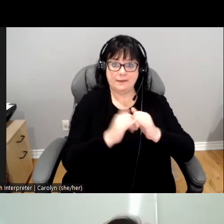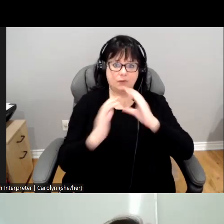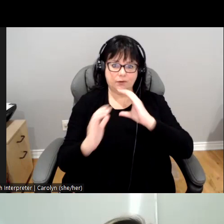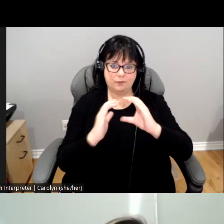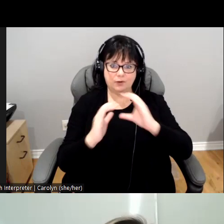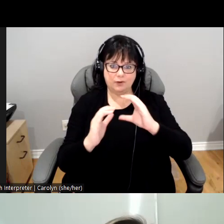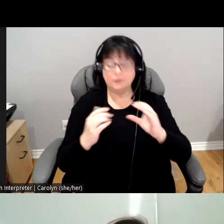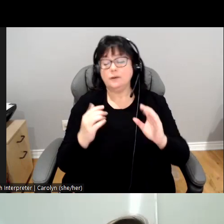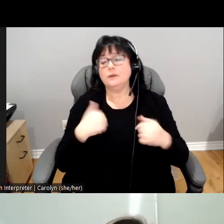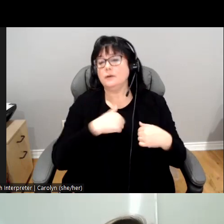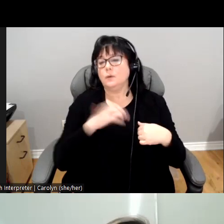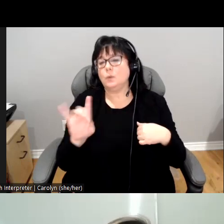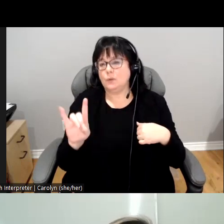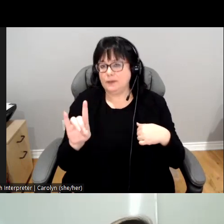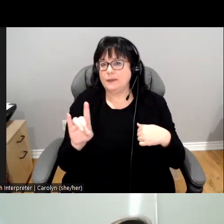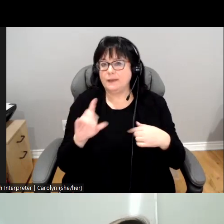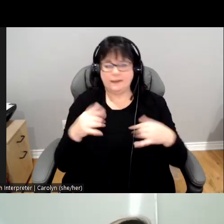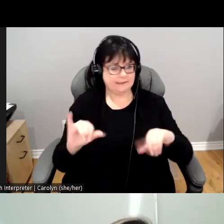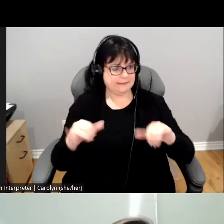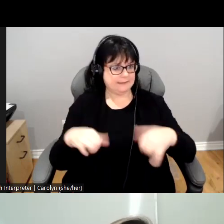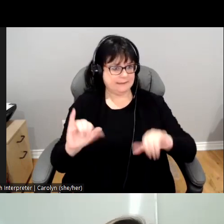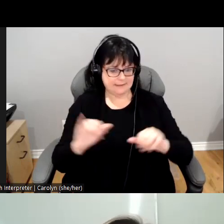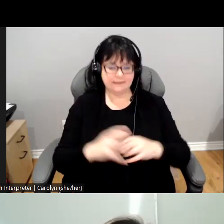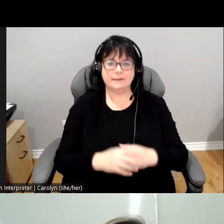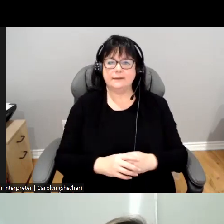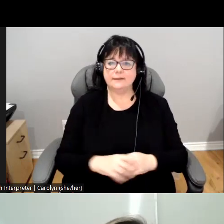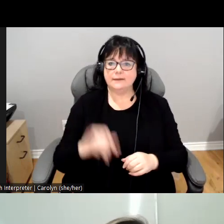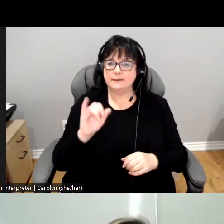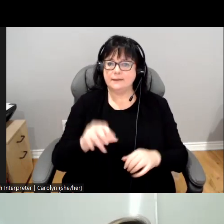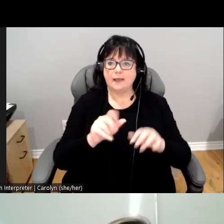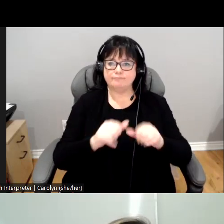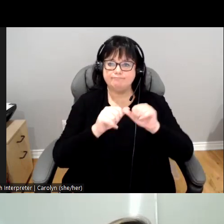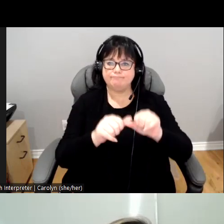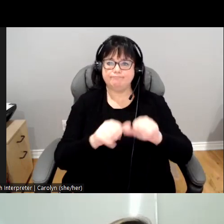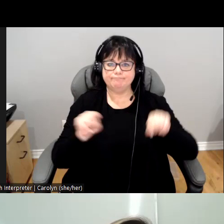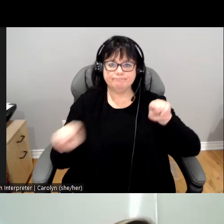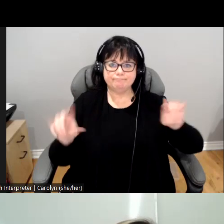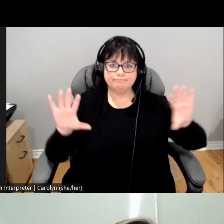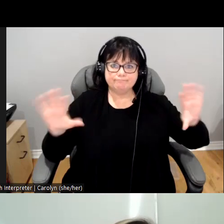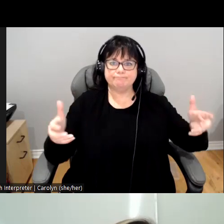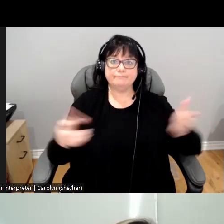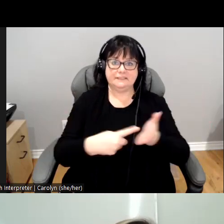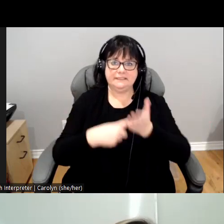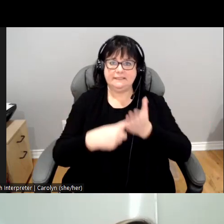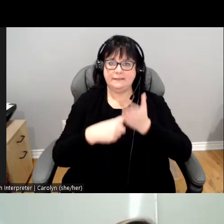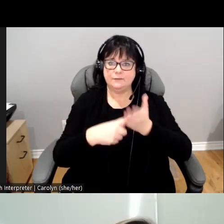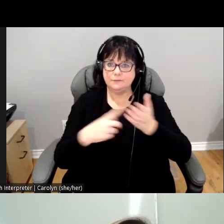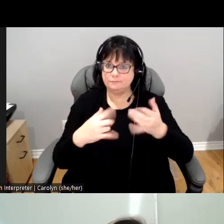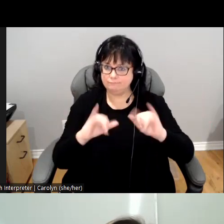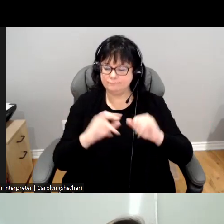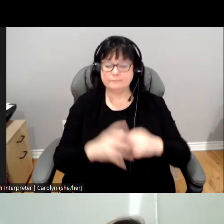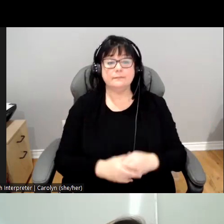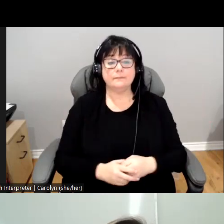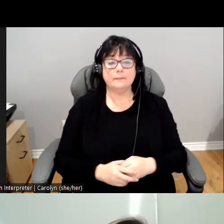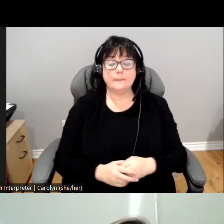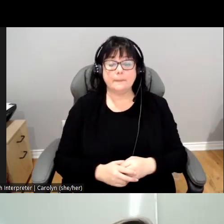and I continue to do that to this day. So it's a continuous discussion between everybody. The other thing when you're